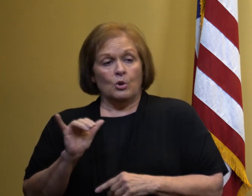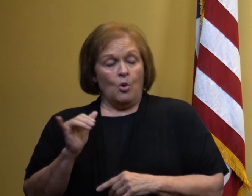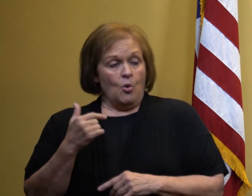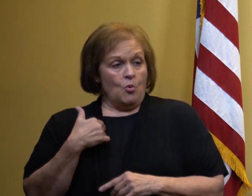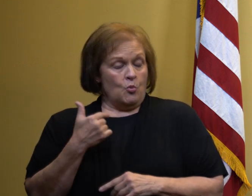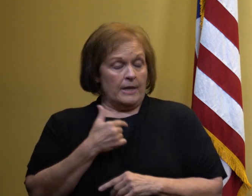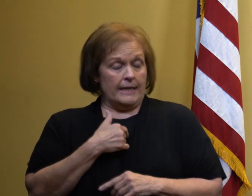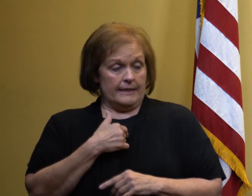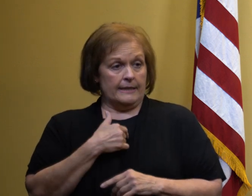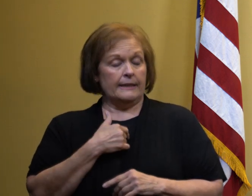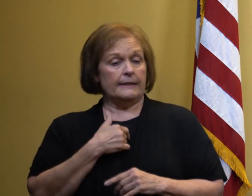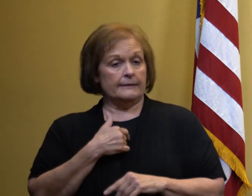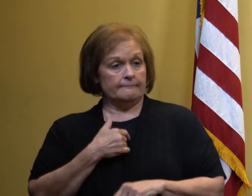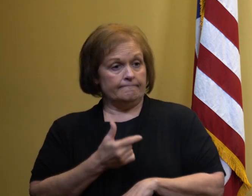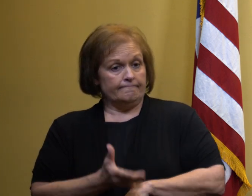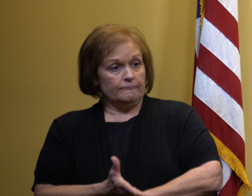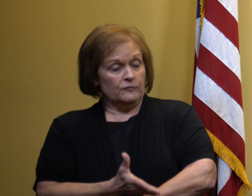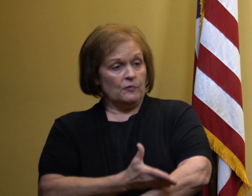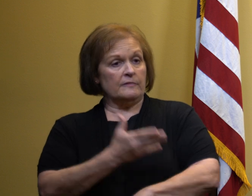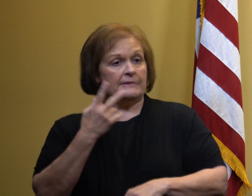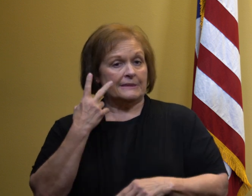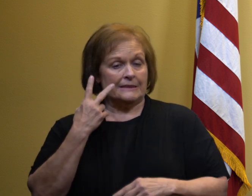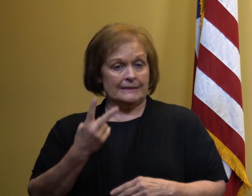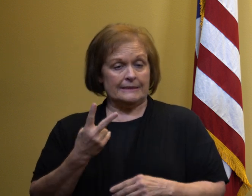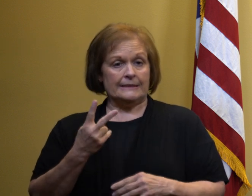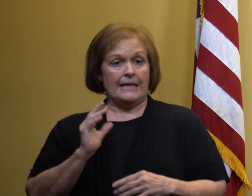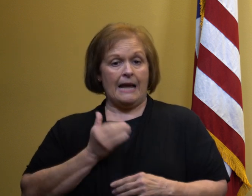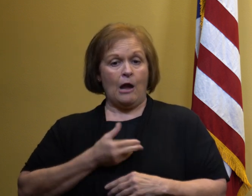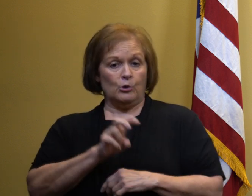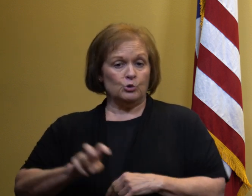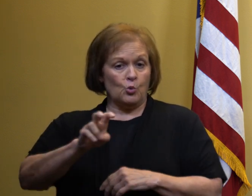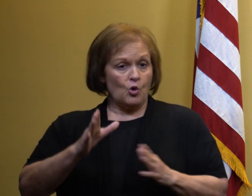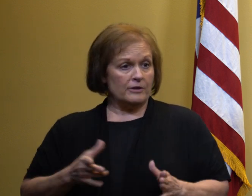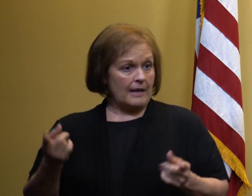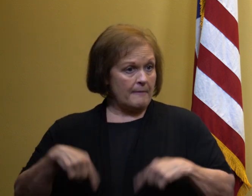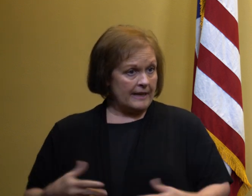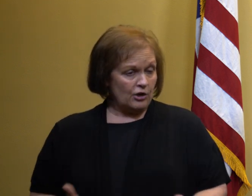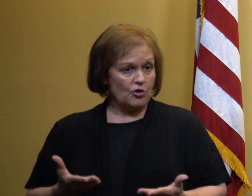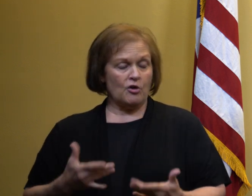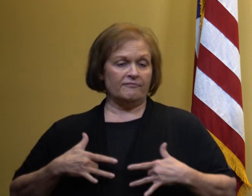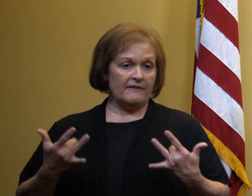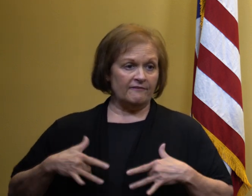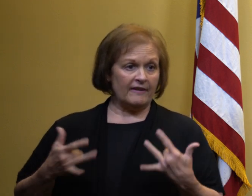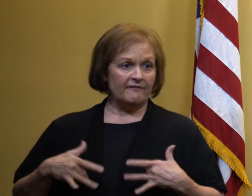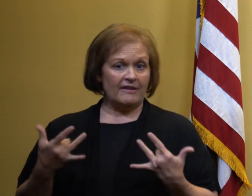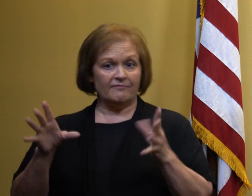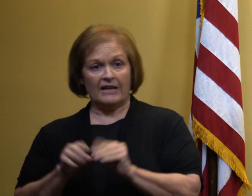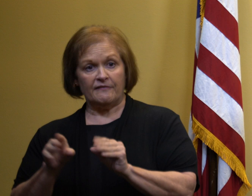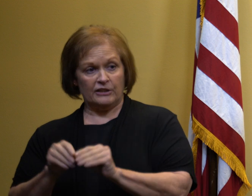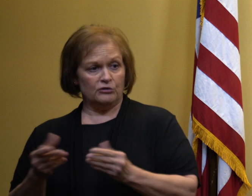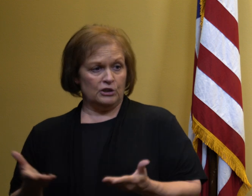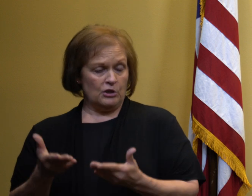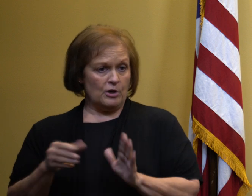we are trending again in the right direction in terms of getting our tourism back, hosting large-scale events, conventions in the